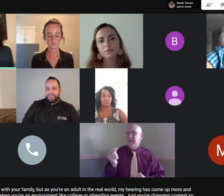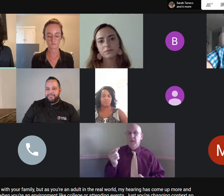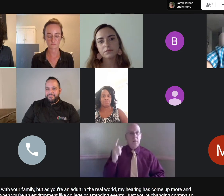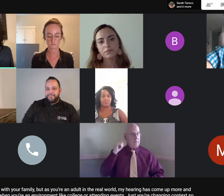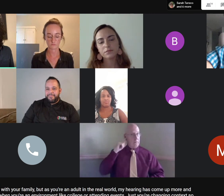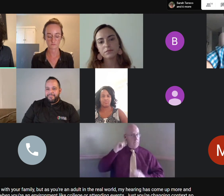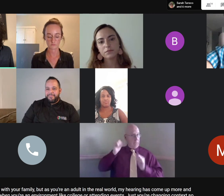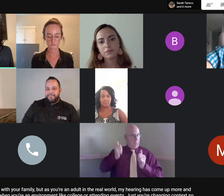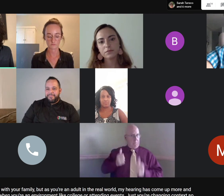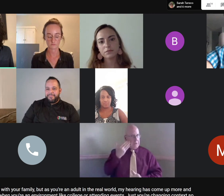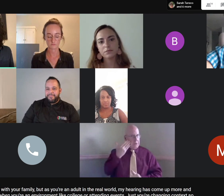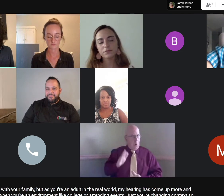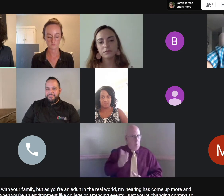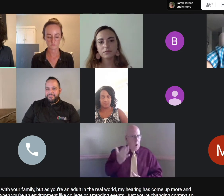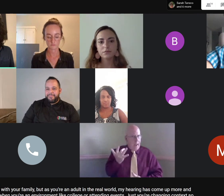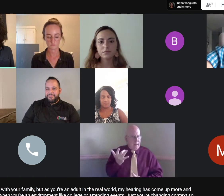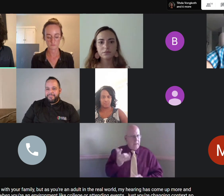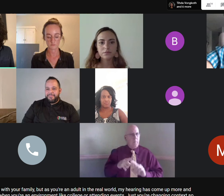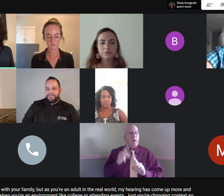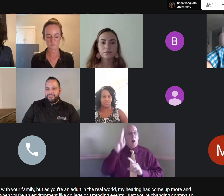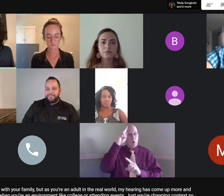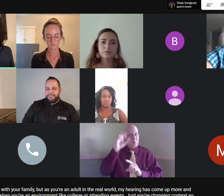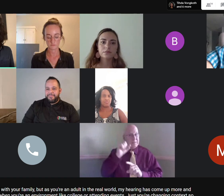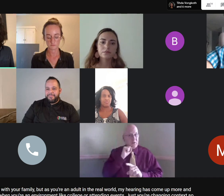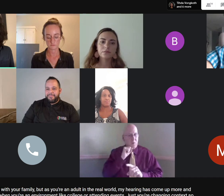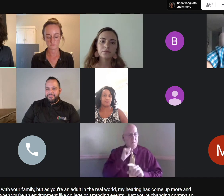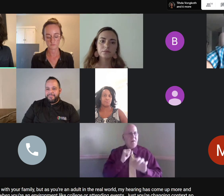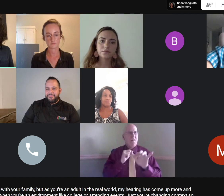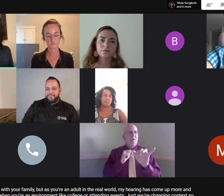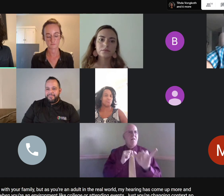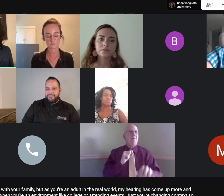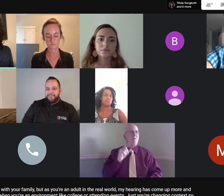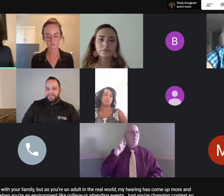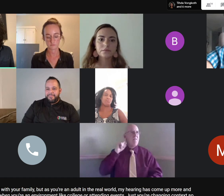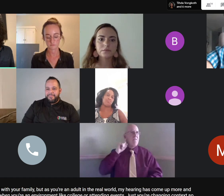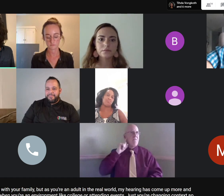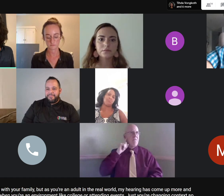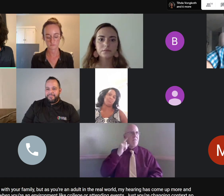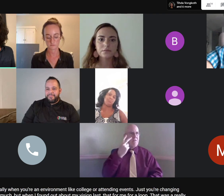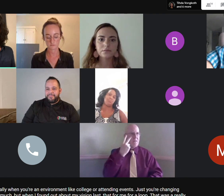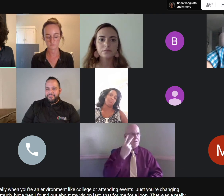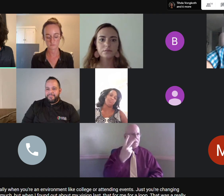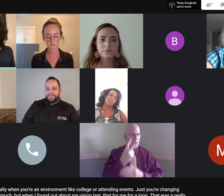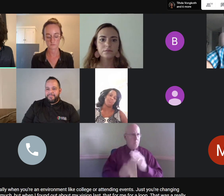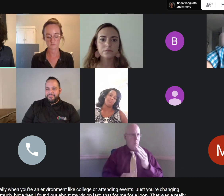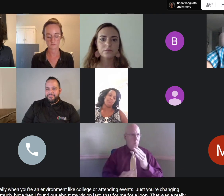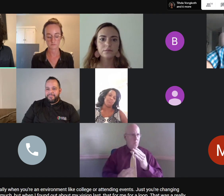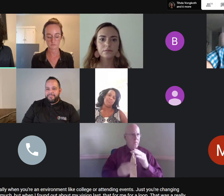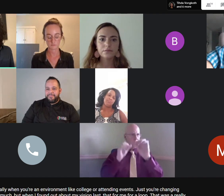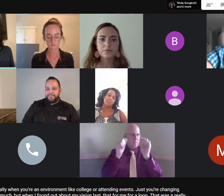but Usher explains both of them. It affects both hearing and vision,